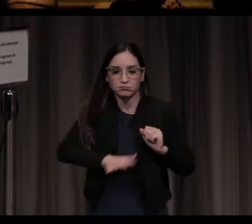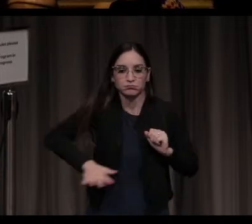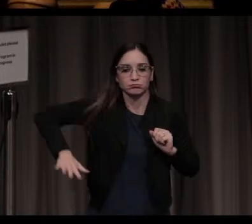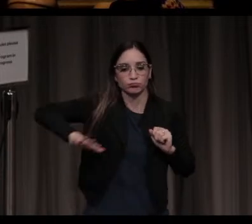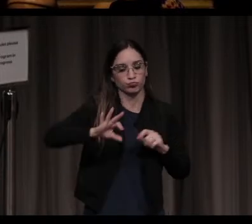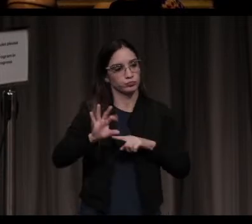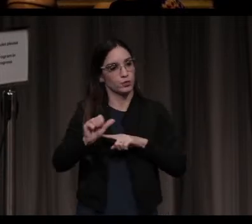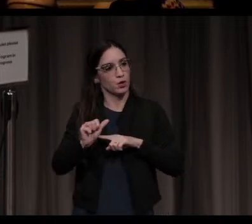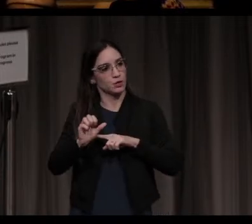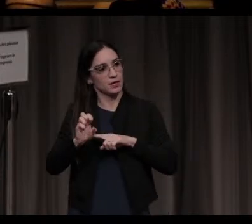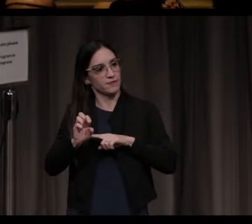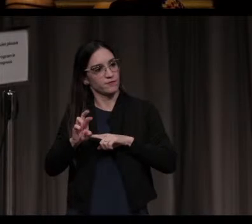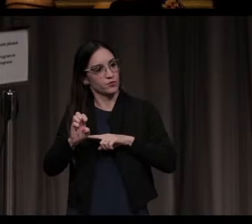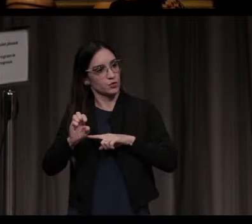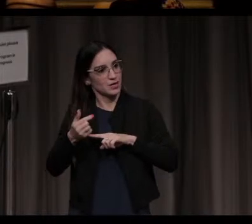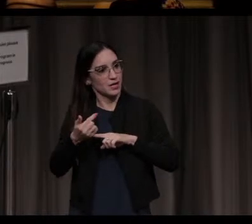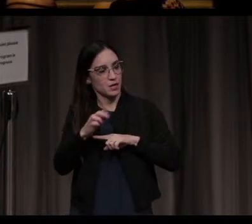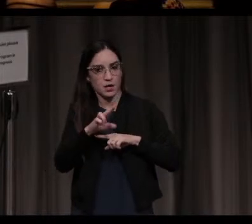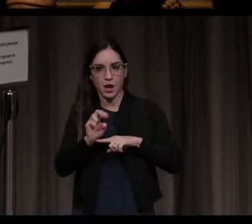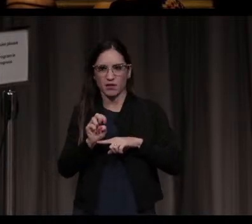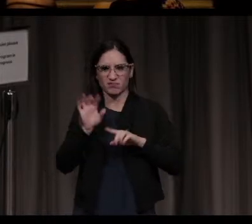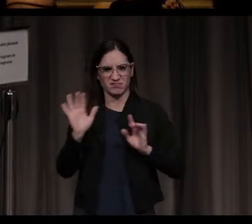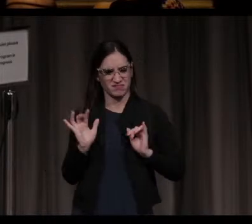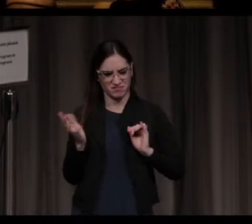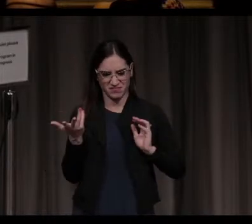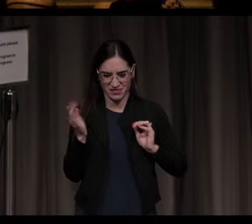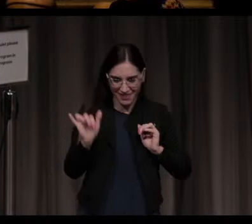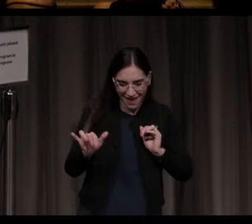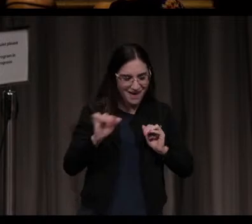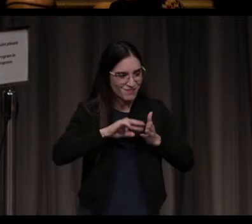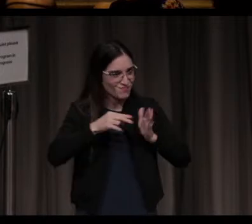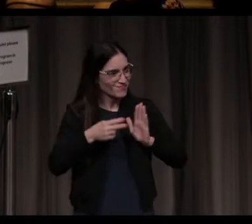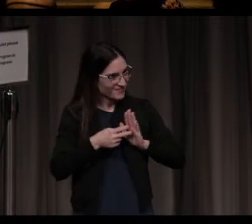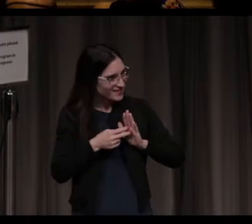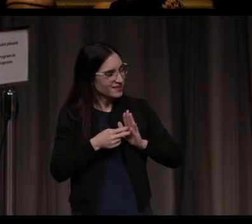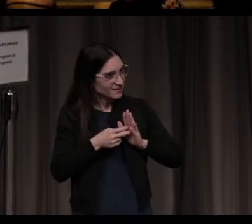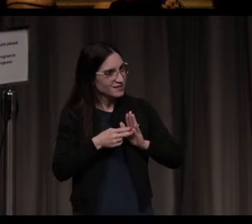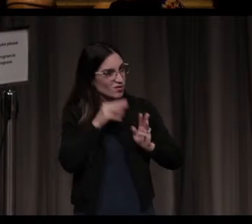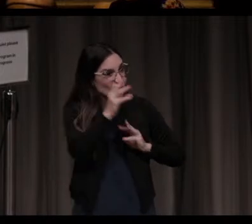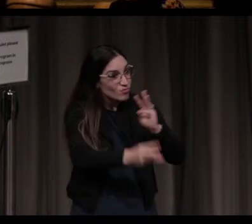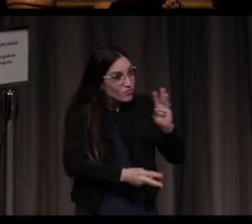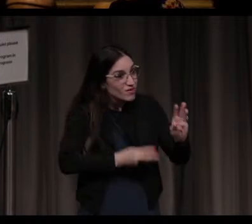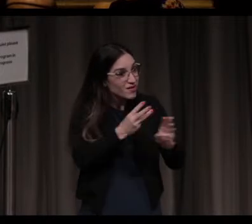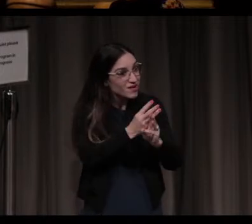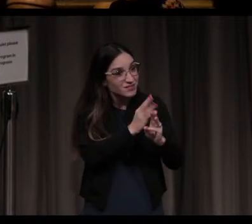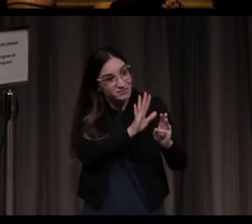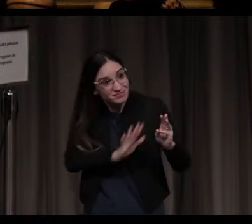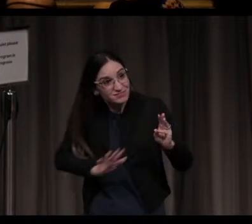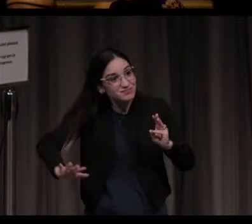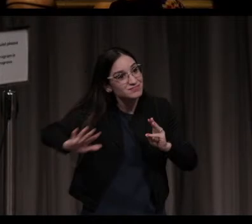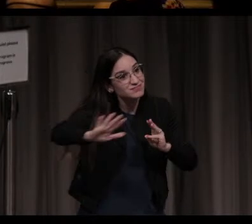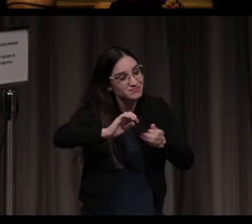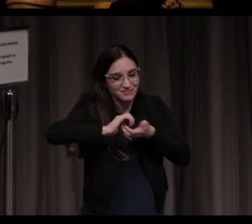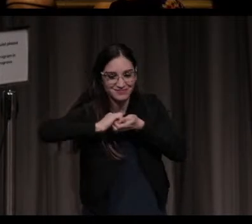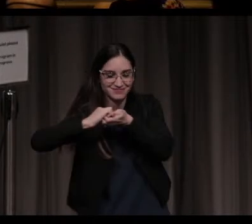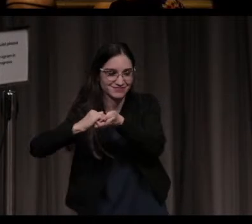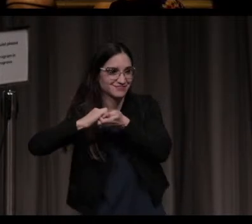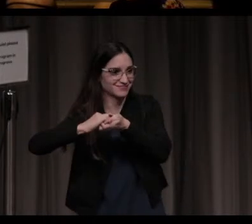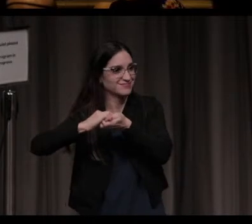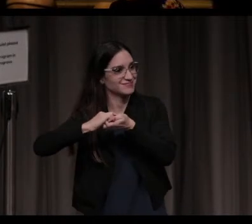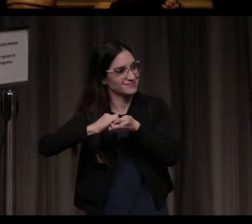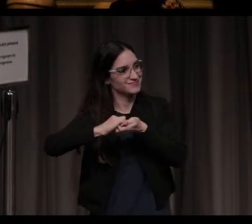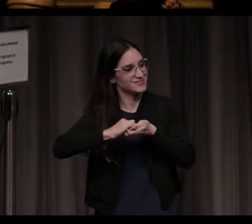is a journey of worldviews and collaboration. And I'm really looking forward to seeing how we